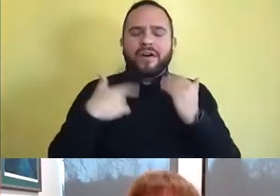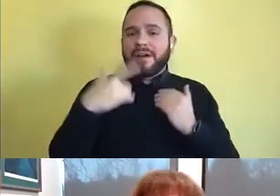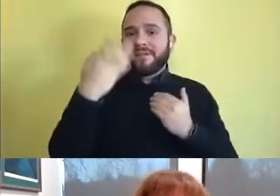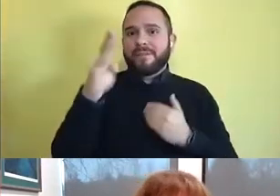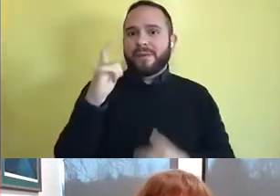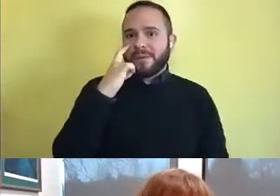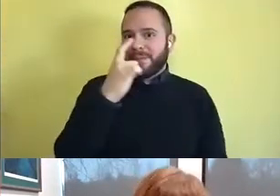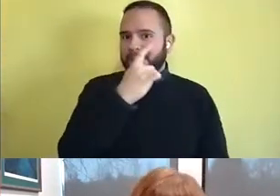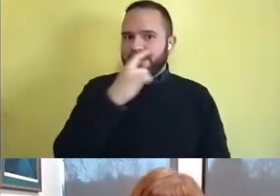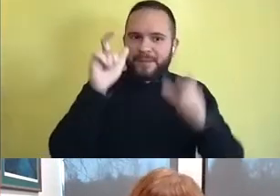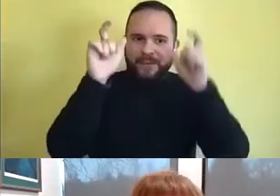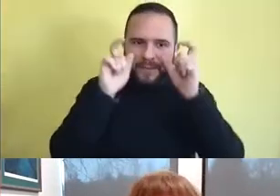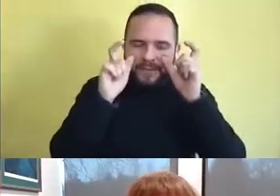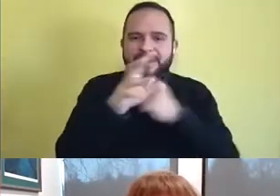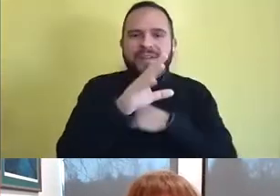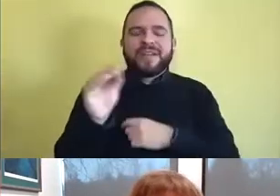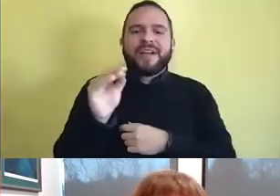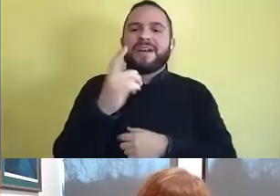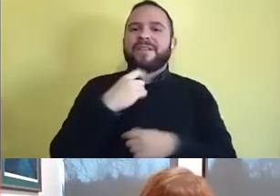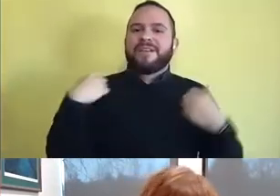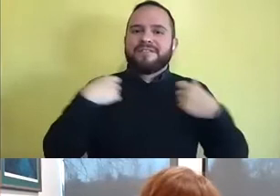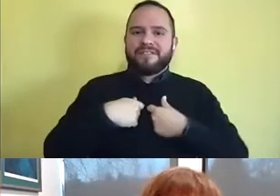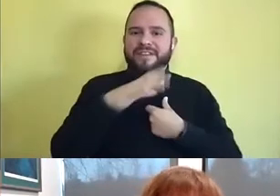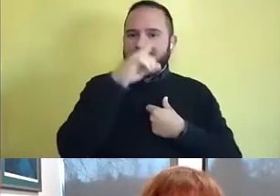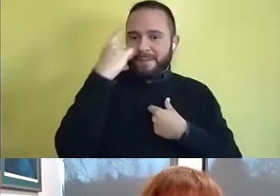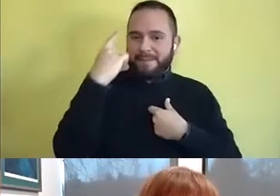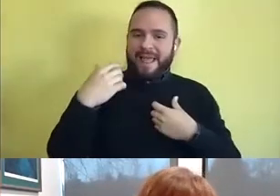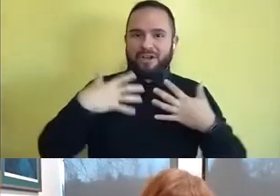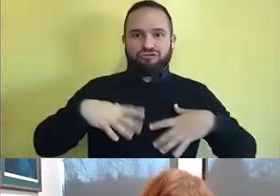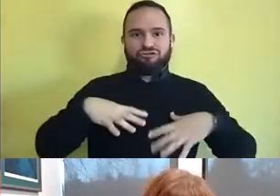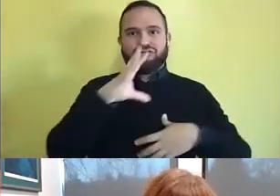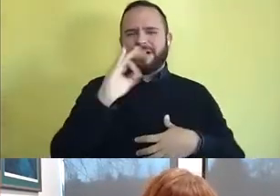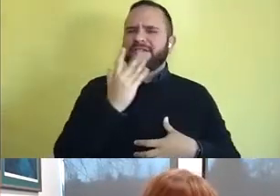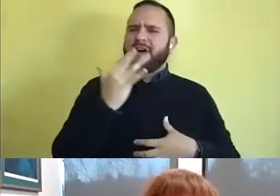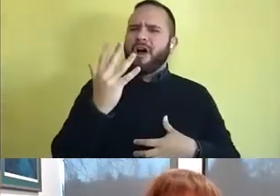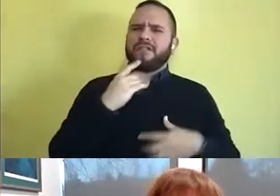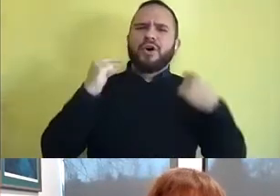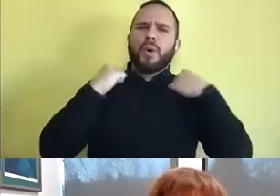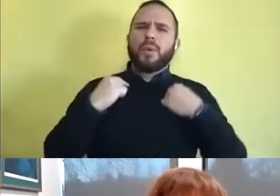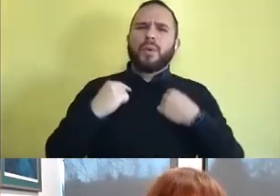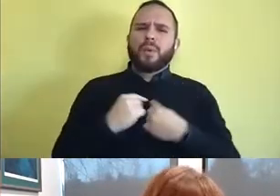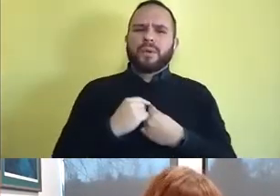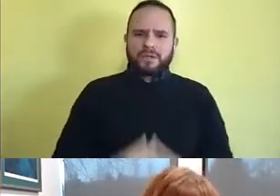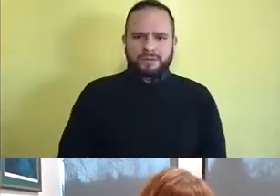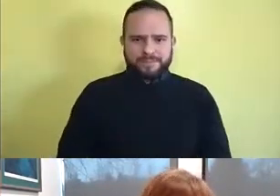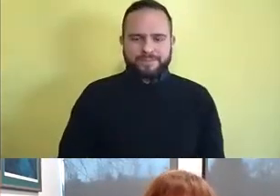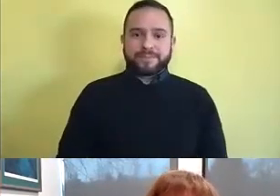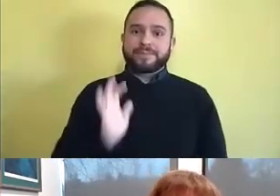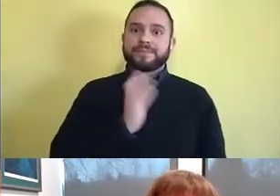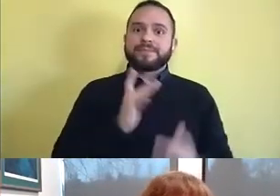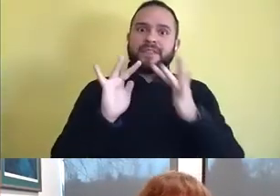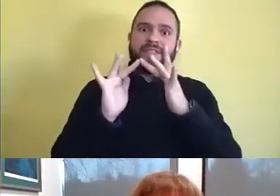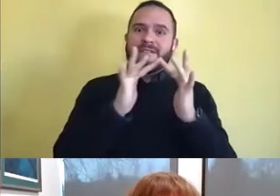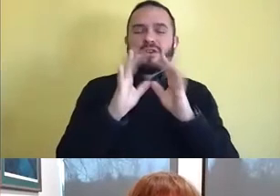eyeglasses, a red jacket, a black shirt, and a colorful beaded necklace. Our virtual symposium began,